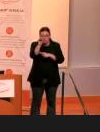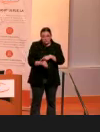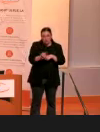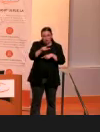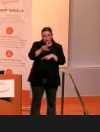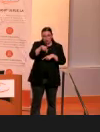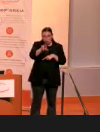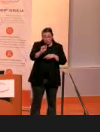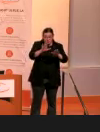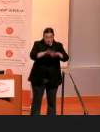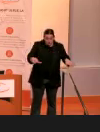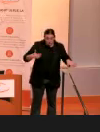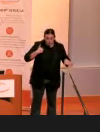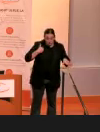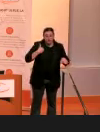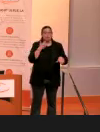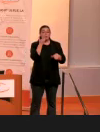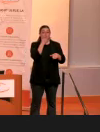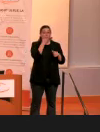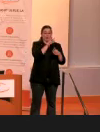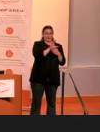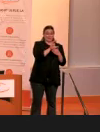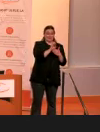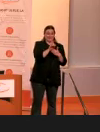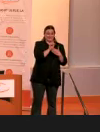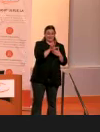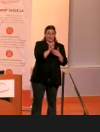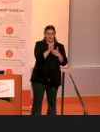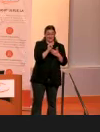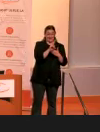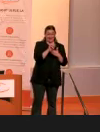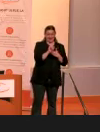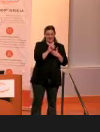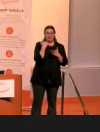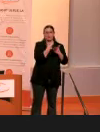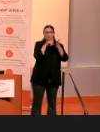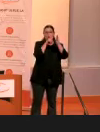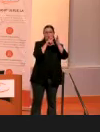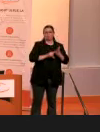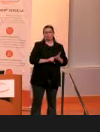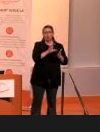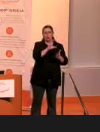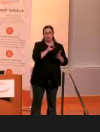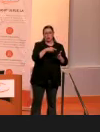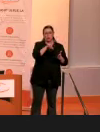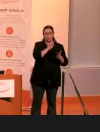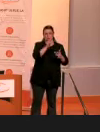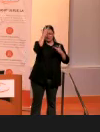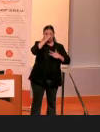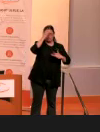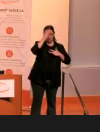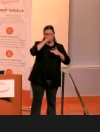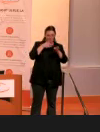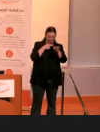And the one we're working on at Cedars-Sinai is Copa syndrome. And it represents an enriched group of